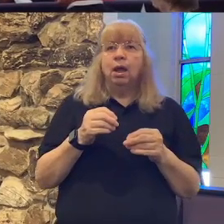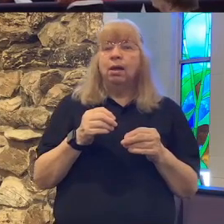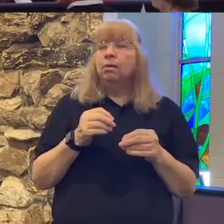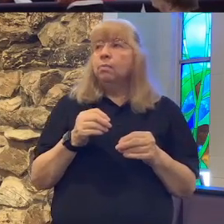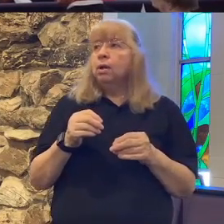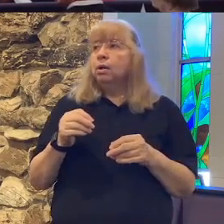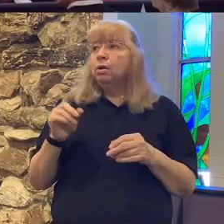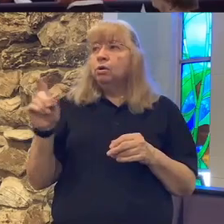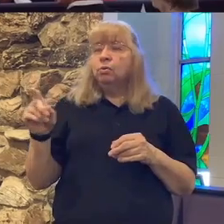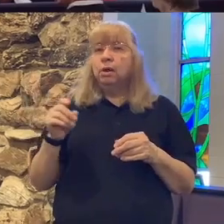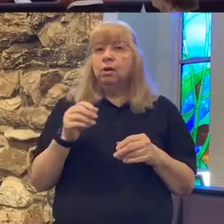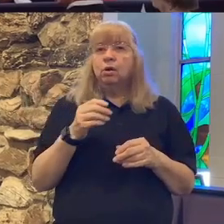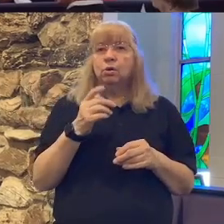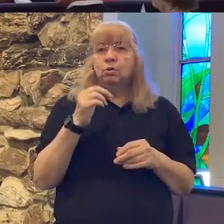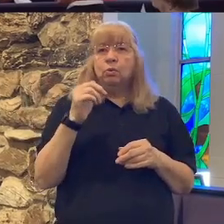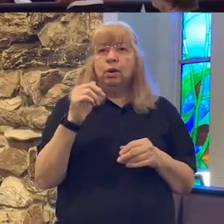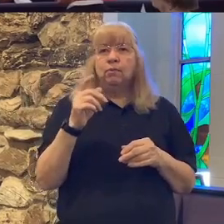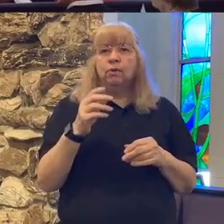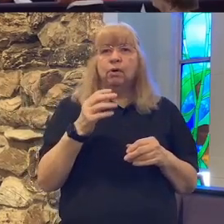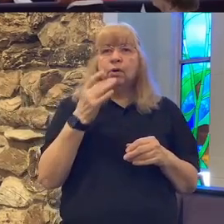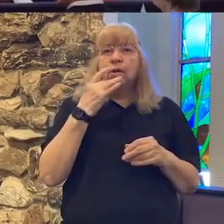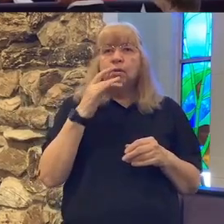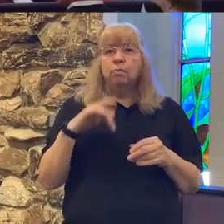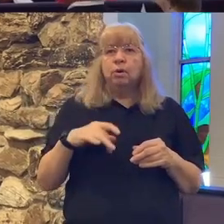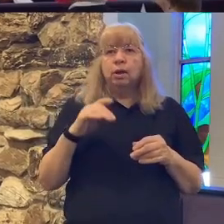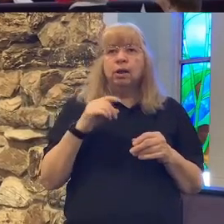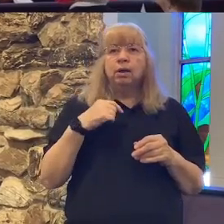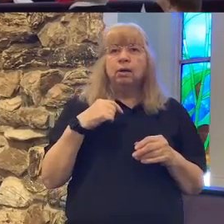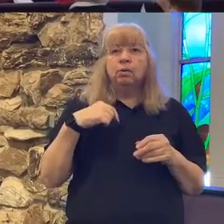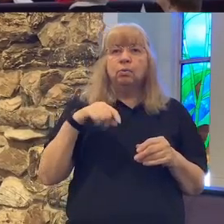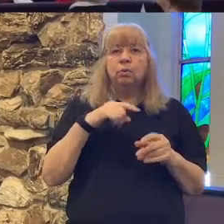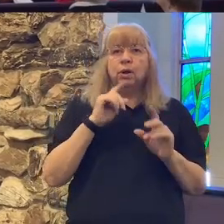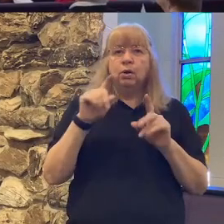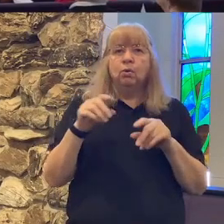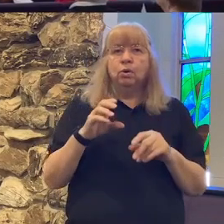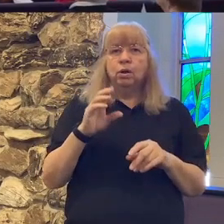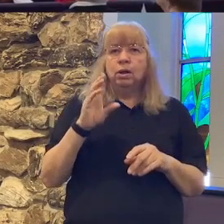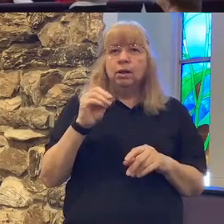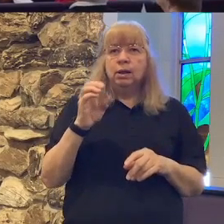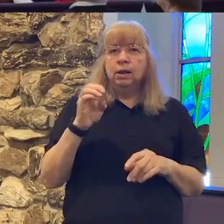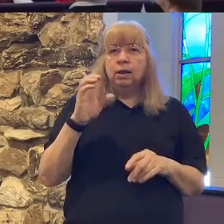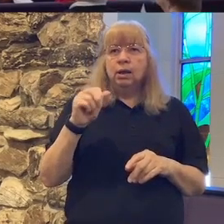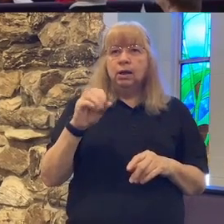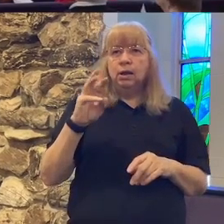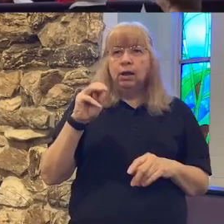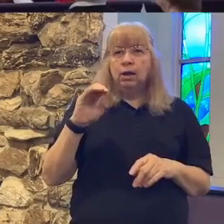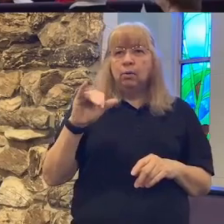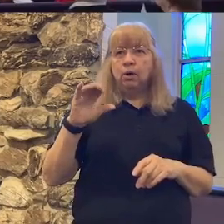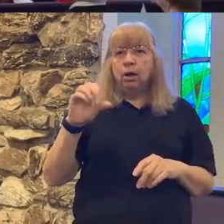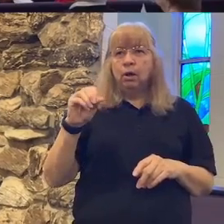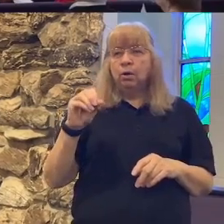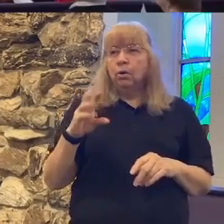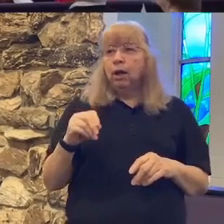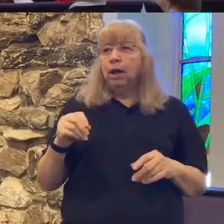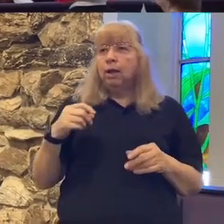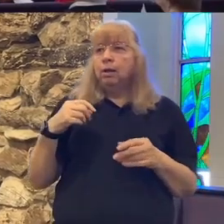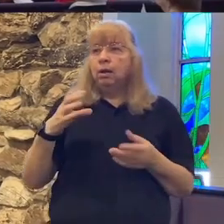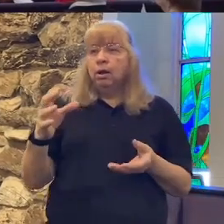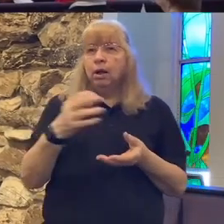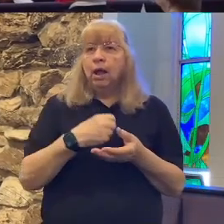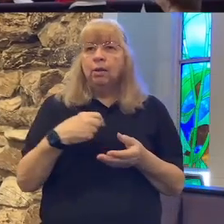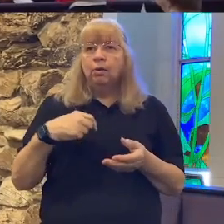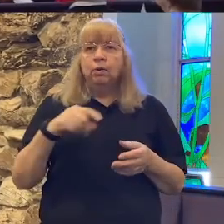It would have been her 21st birthday on Cinco de Mayo. And so we had a little, there's a little gathering to celebrate her